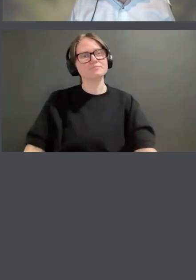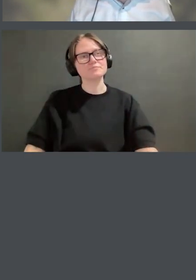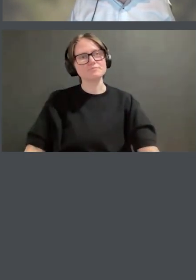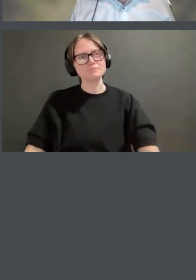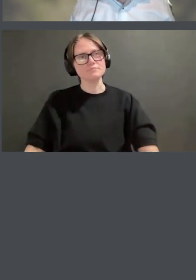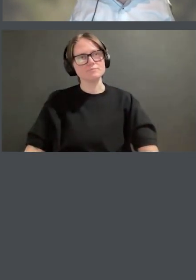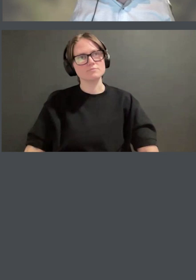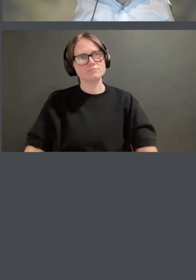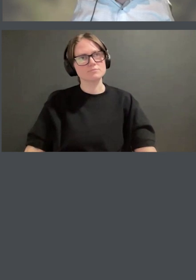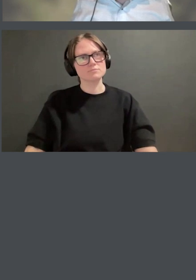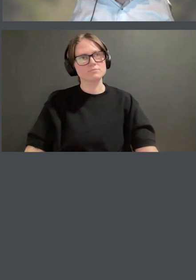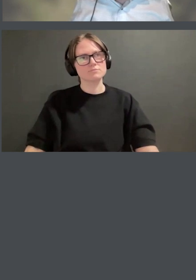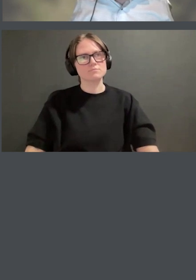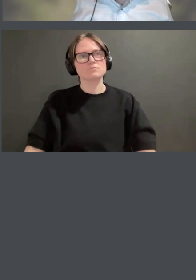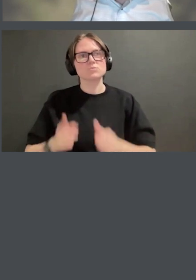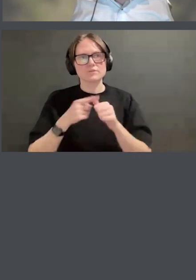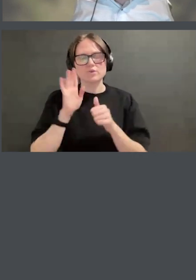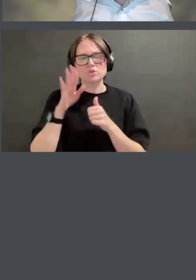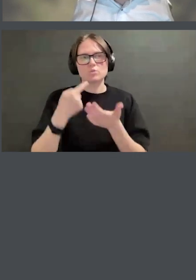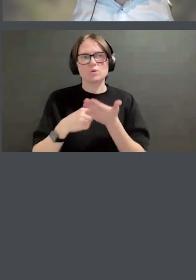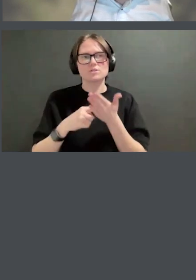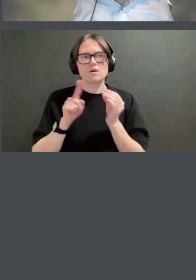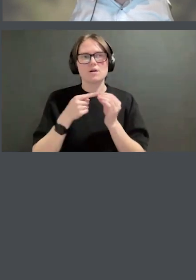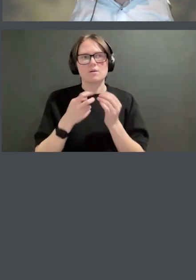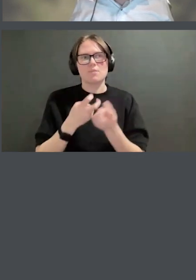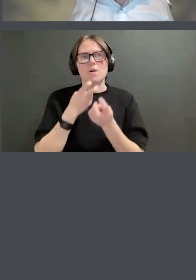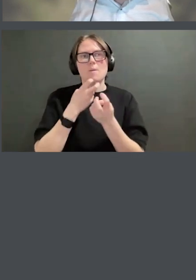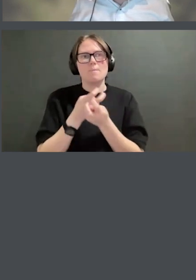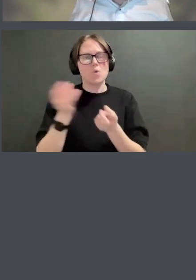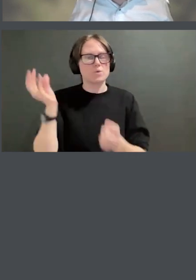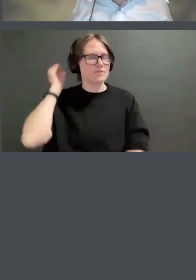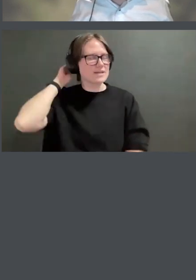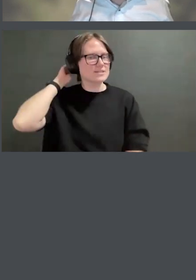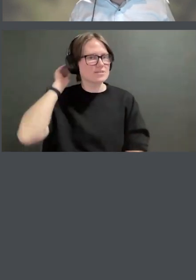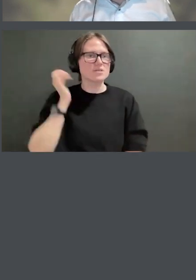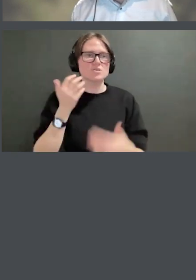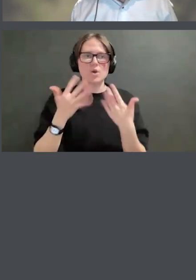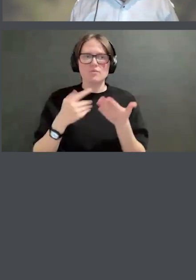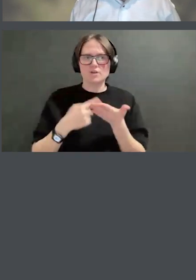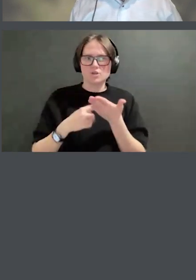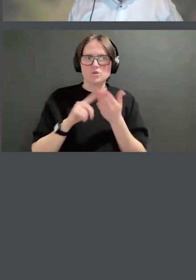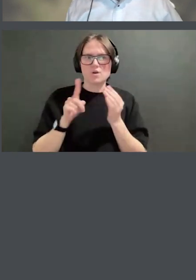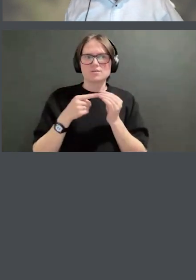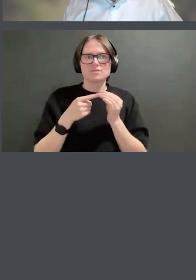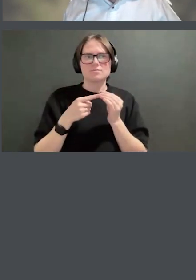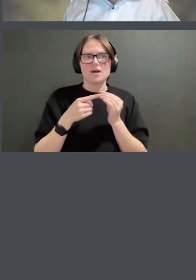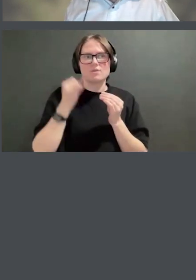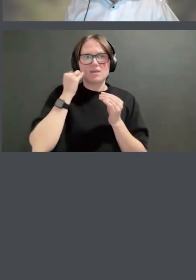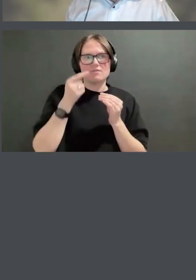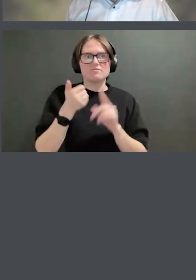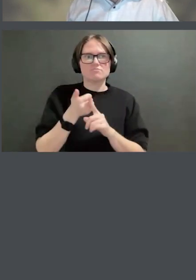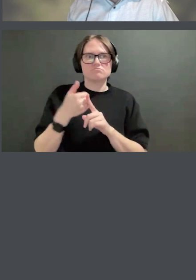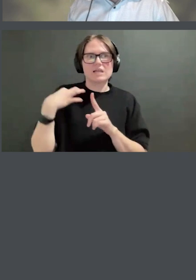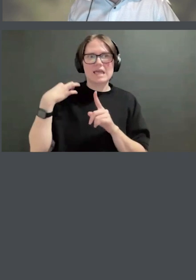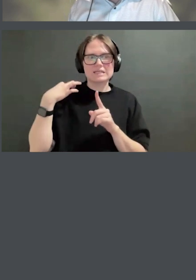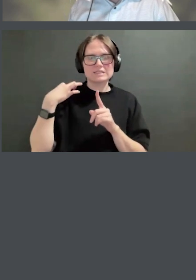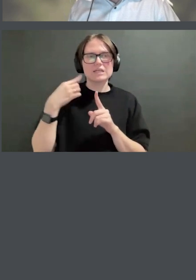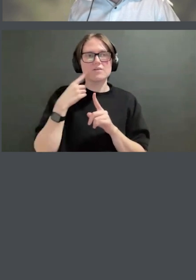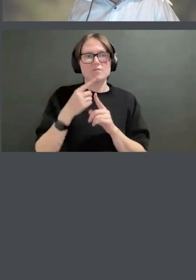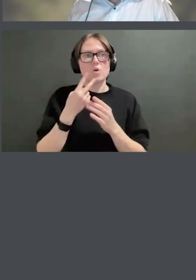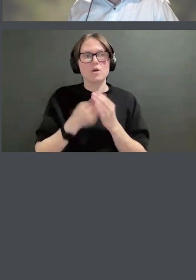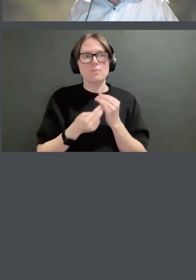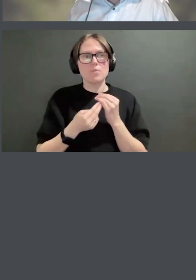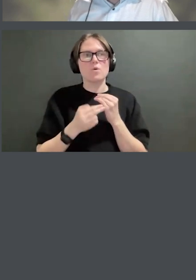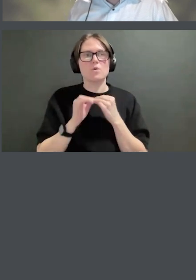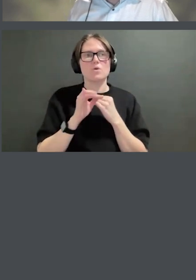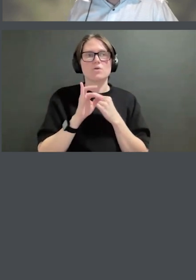So, well, first we'll talk about bone conduction devices. So we've already talked about the candidacy for both isolated